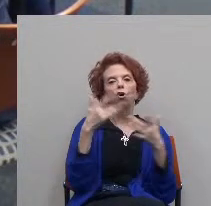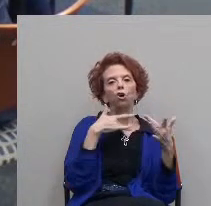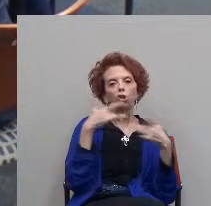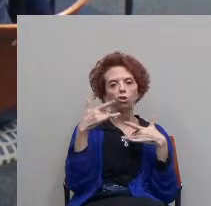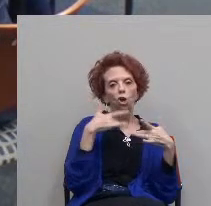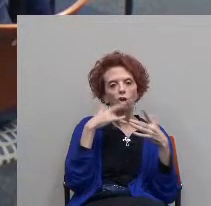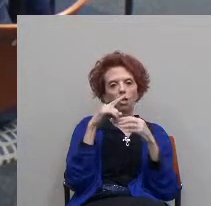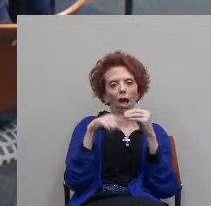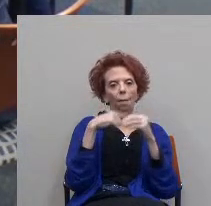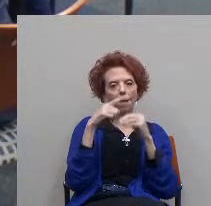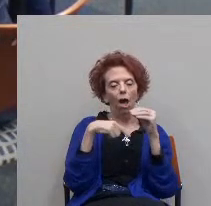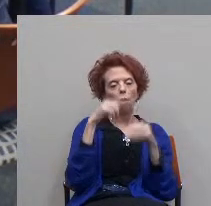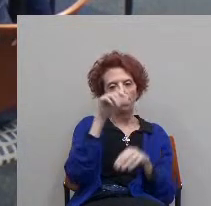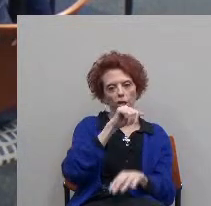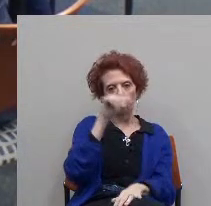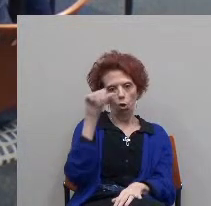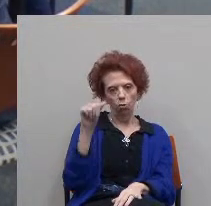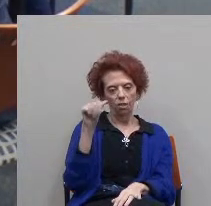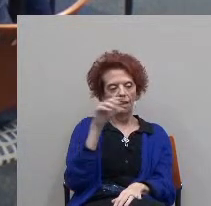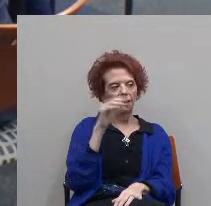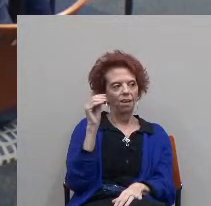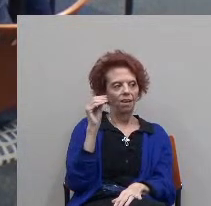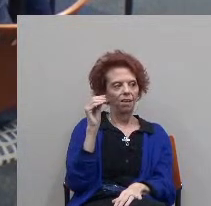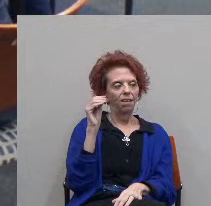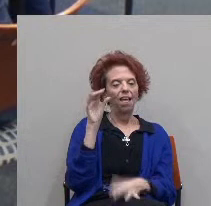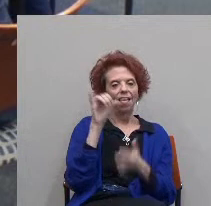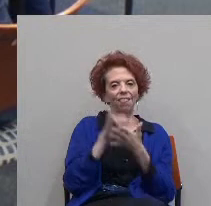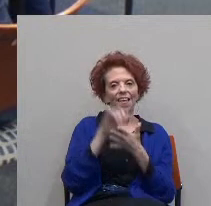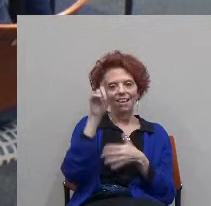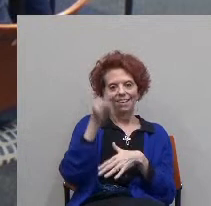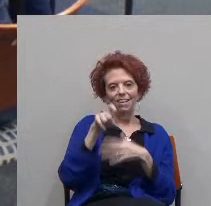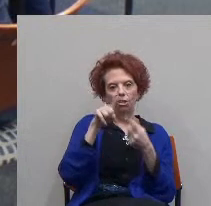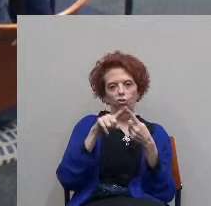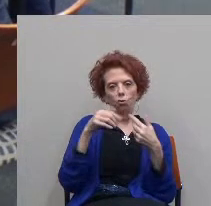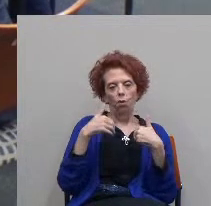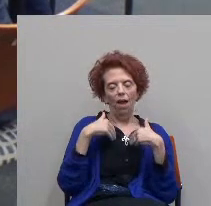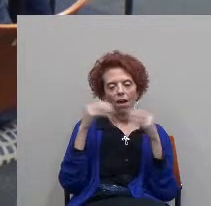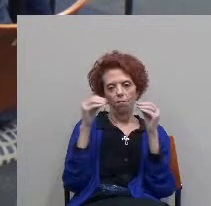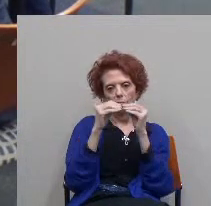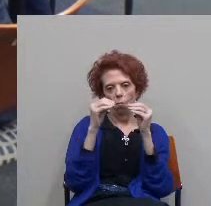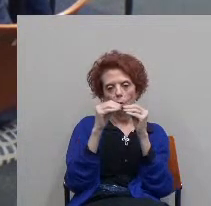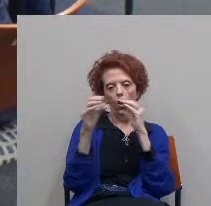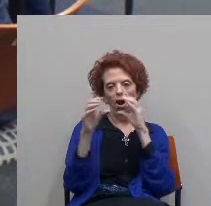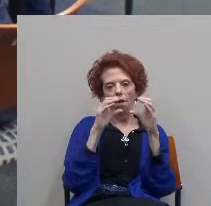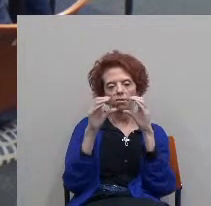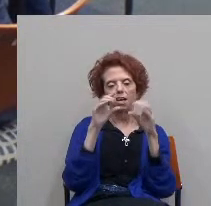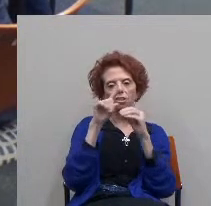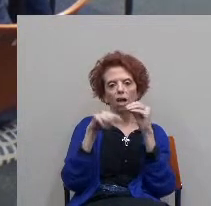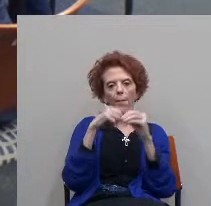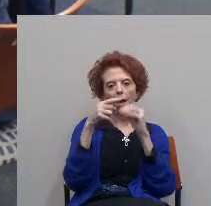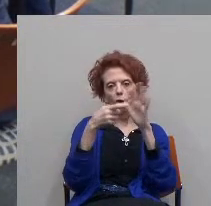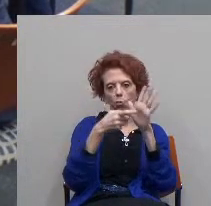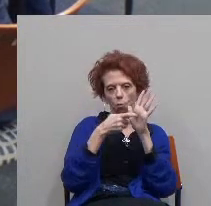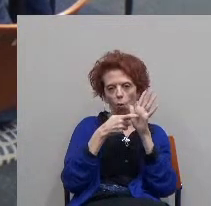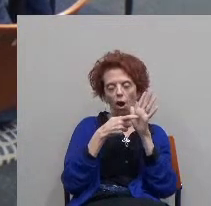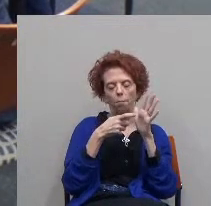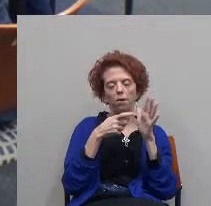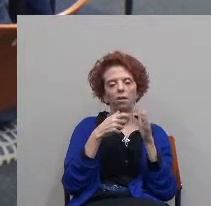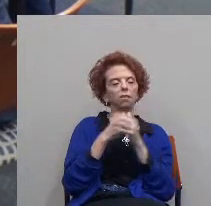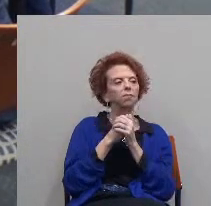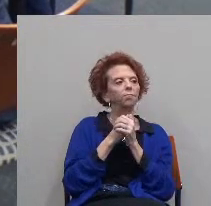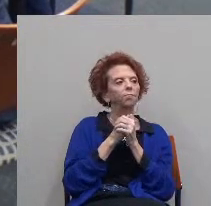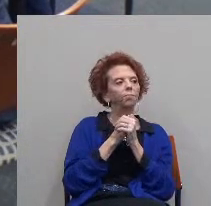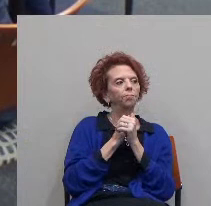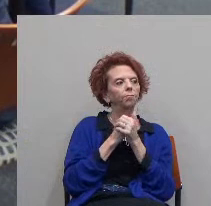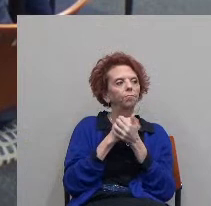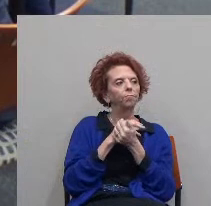concerns about the associate, and that there needs to be more conversation about the requirements, the